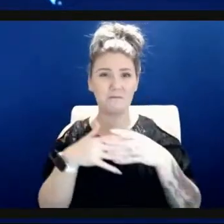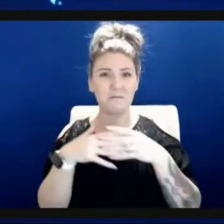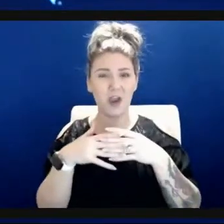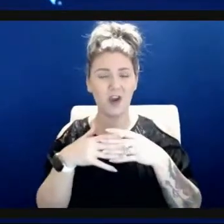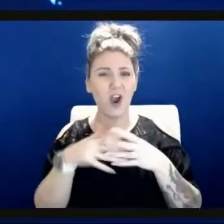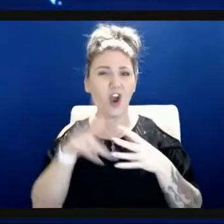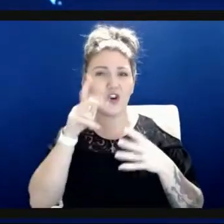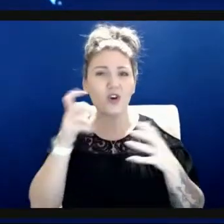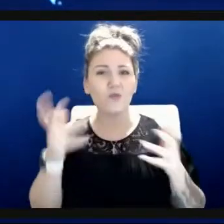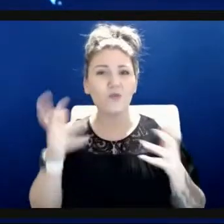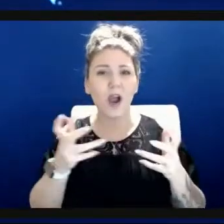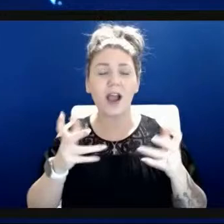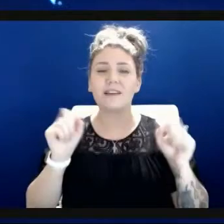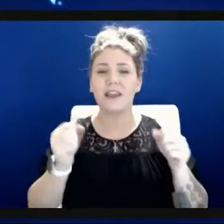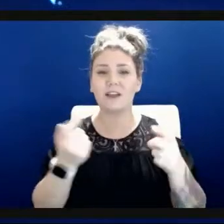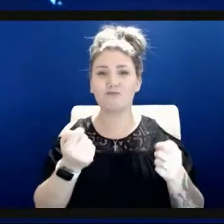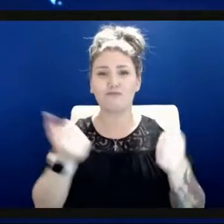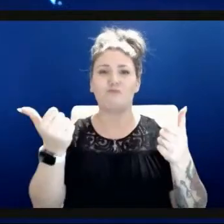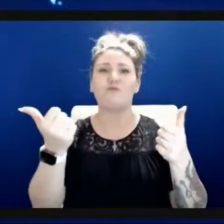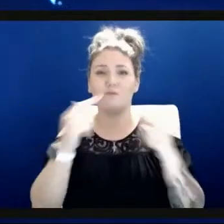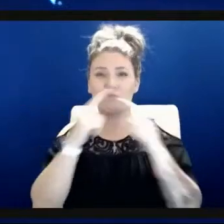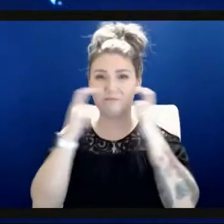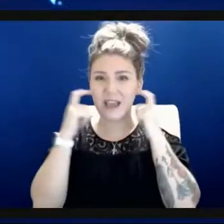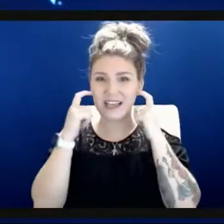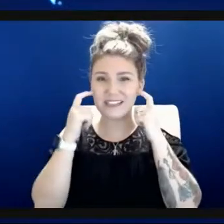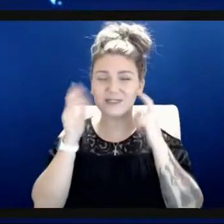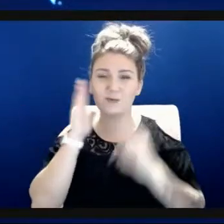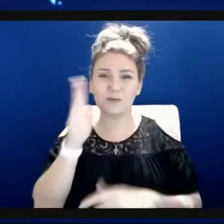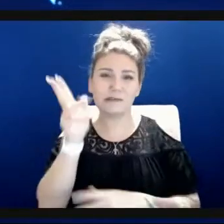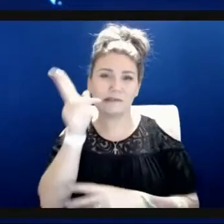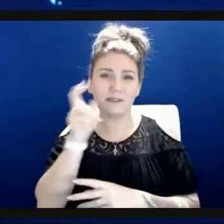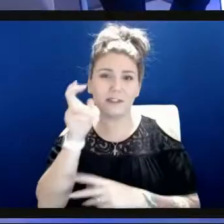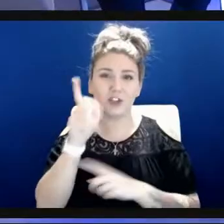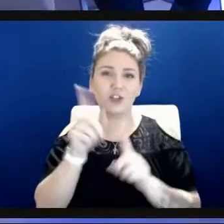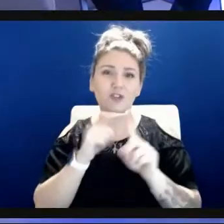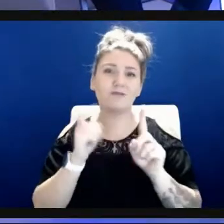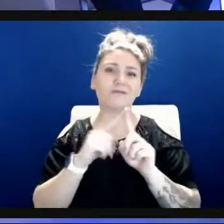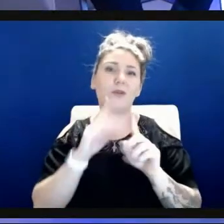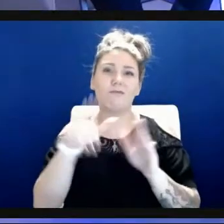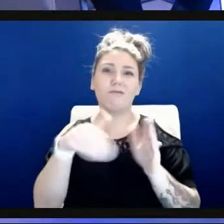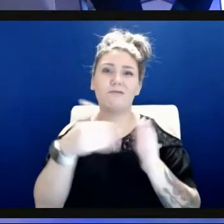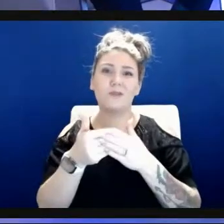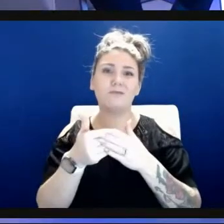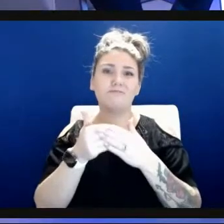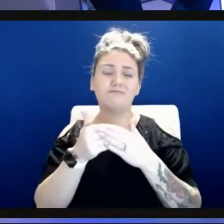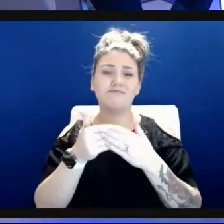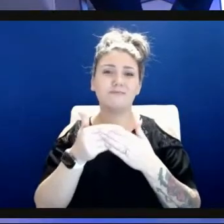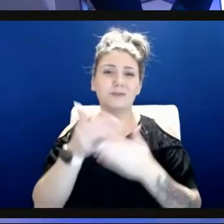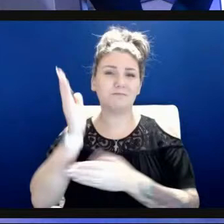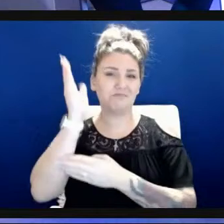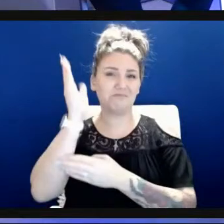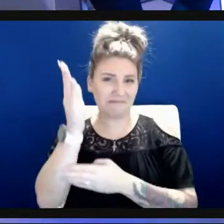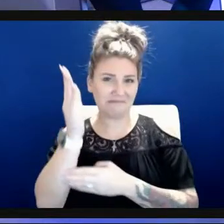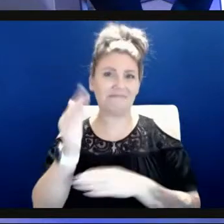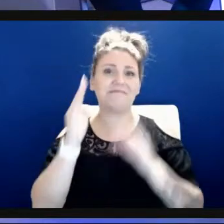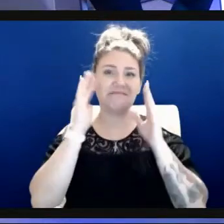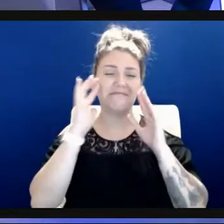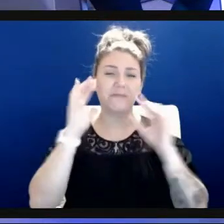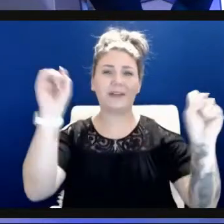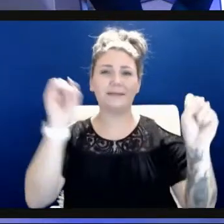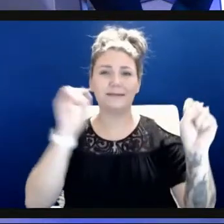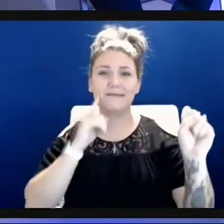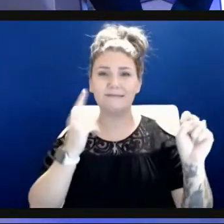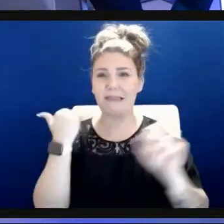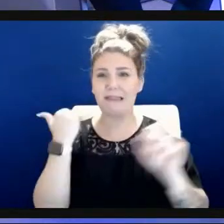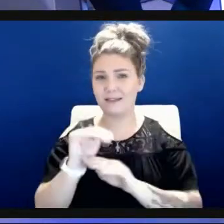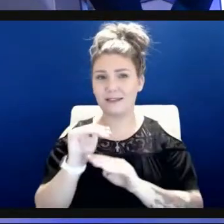that's probably what they're going to hear even more, guys, from the congressional thing last night. Dr. Barr? Yeah, made me a little nervous, I'll be honest. I know you do. You